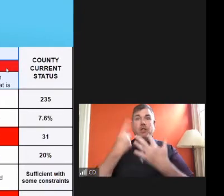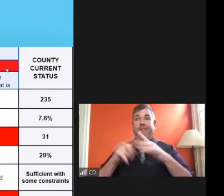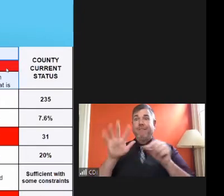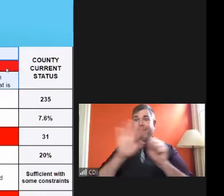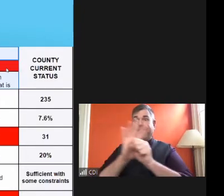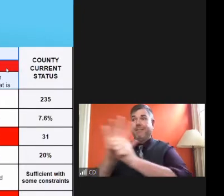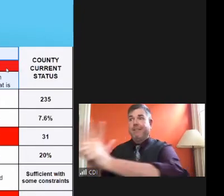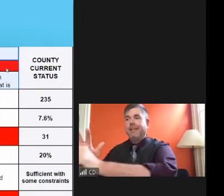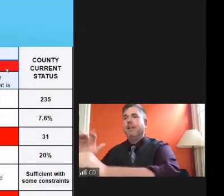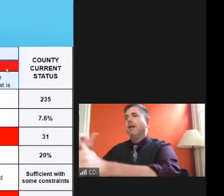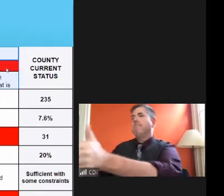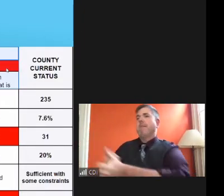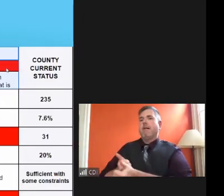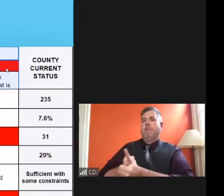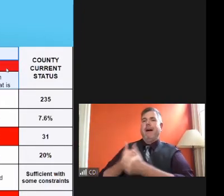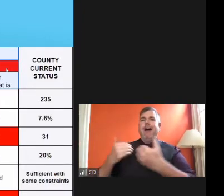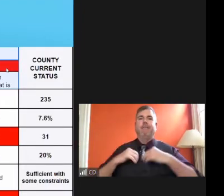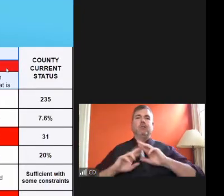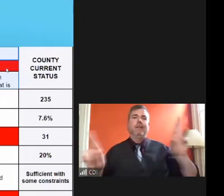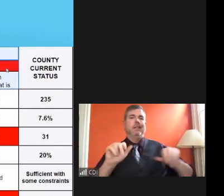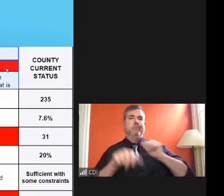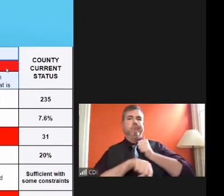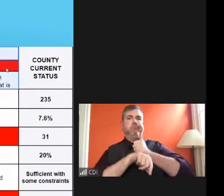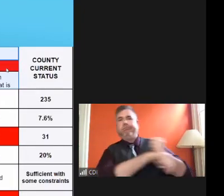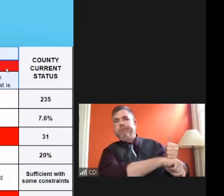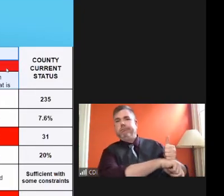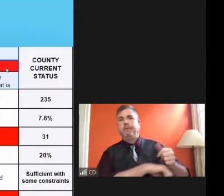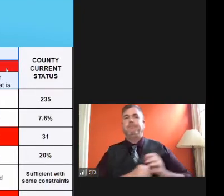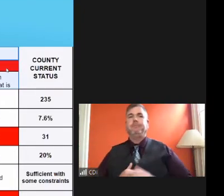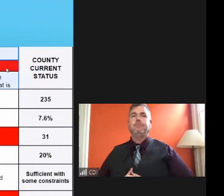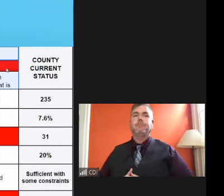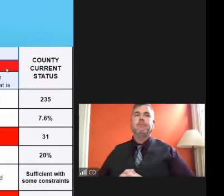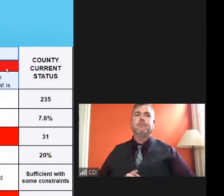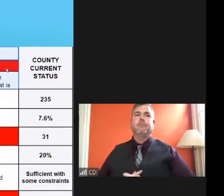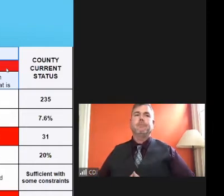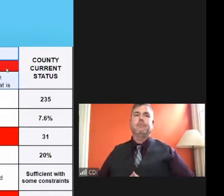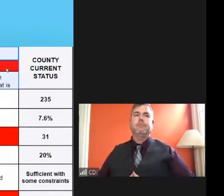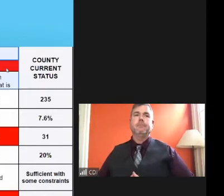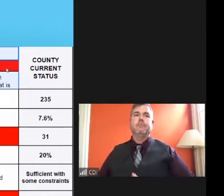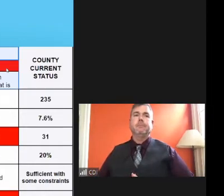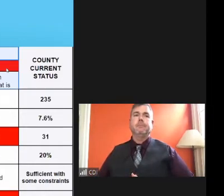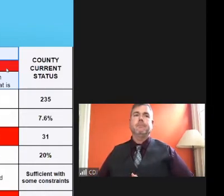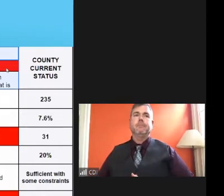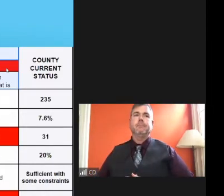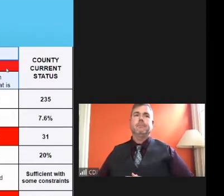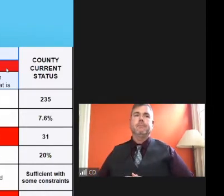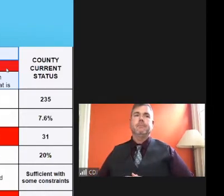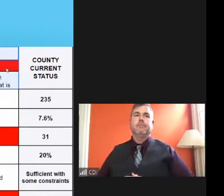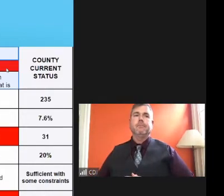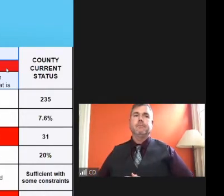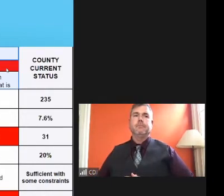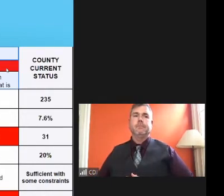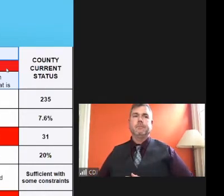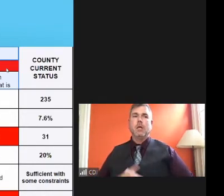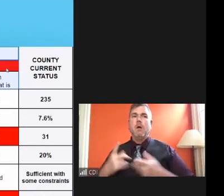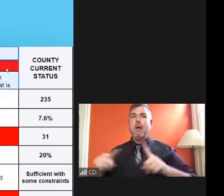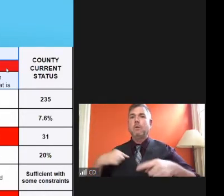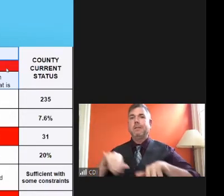months while we were sheltering in place to build up that capacity, and it's looking like we're starting